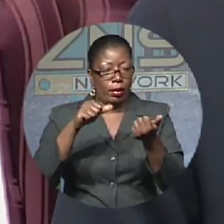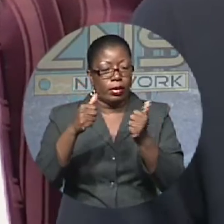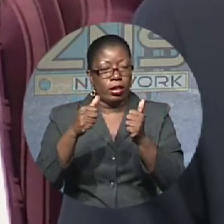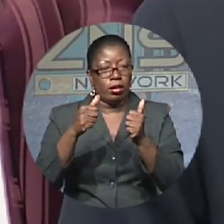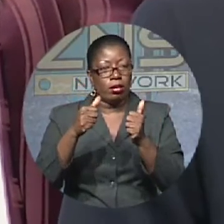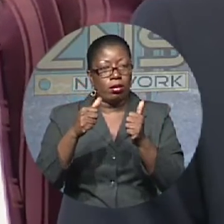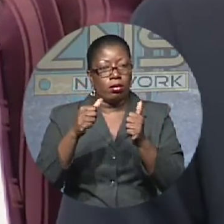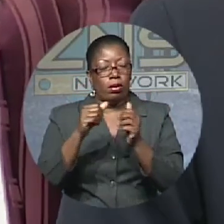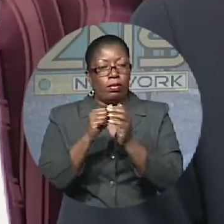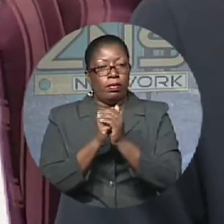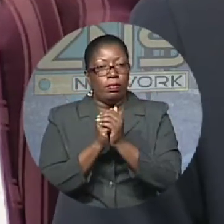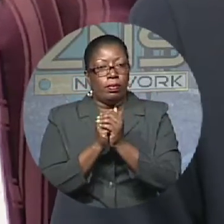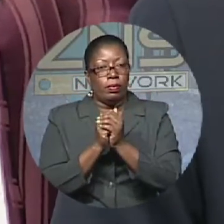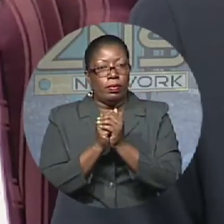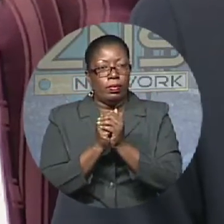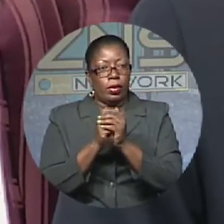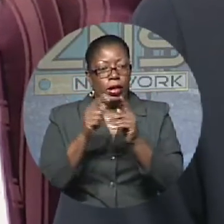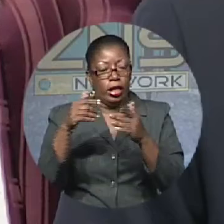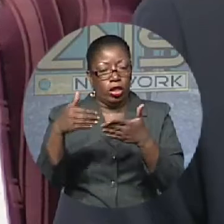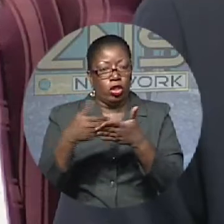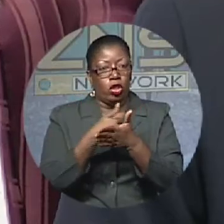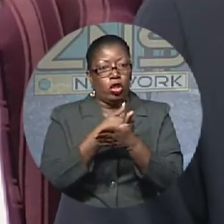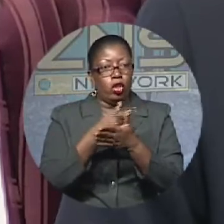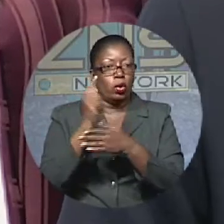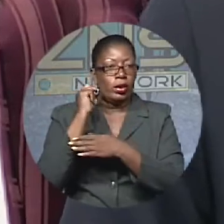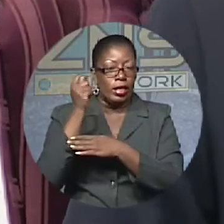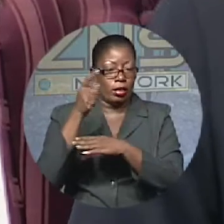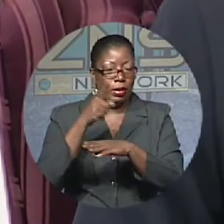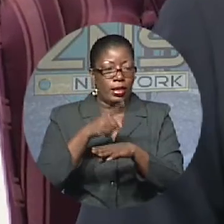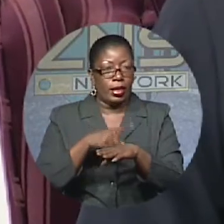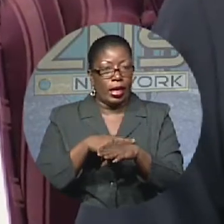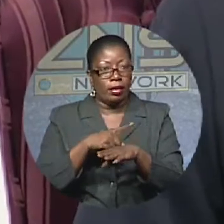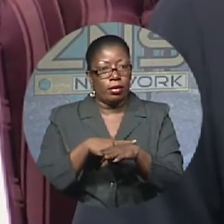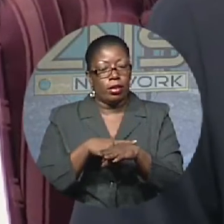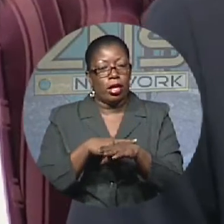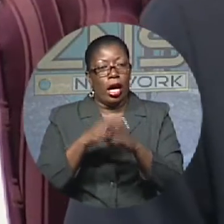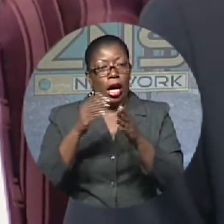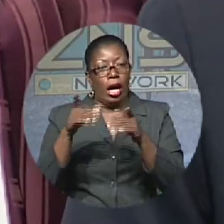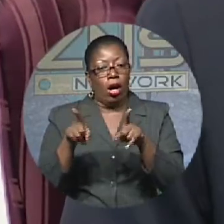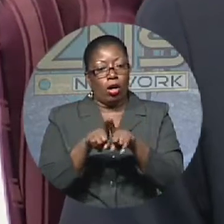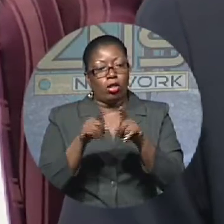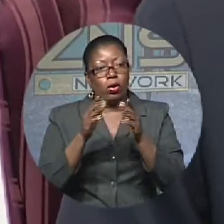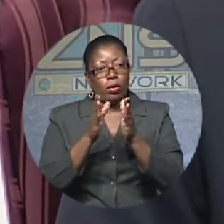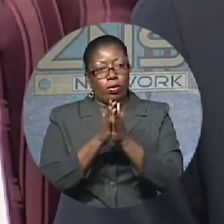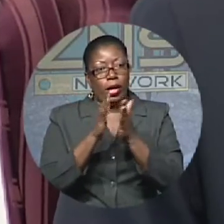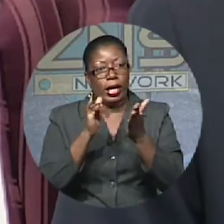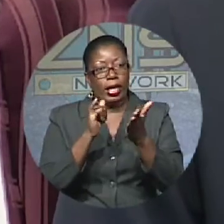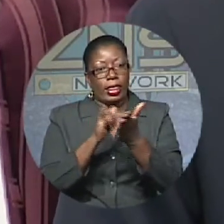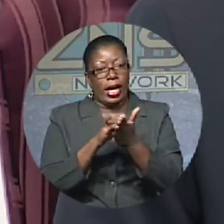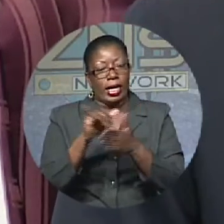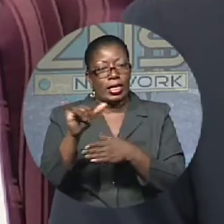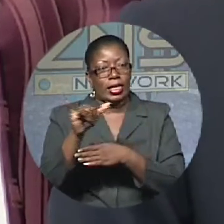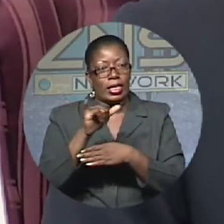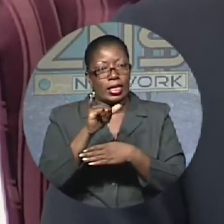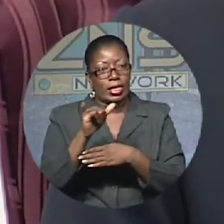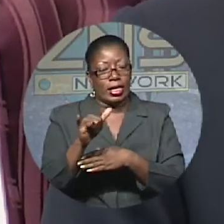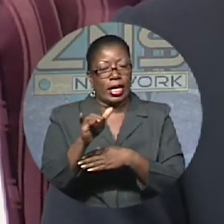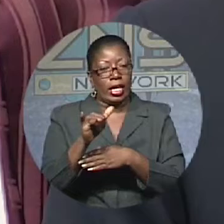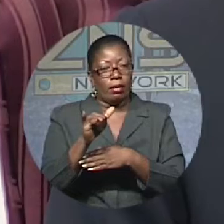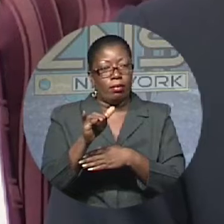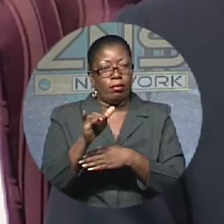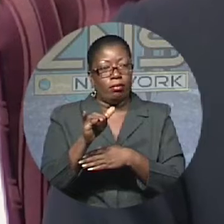fearlessness in New Testament times, and we pray that that same